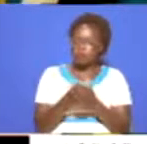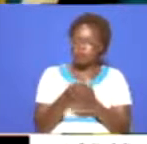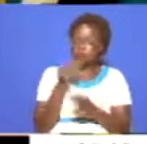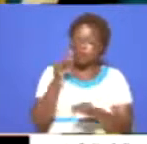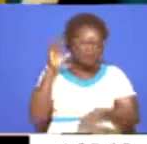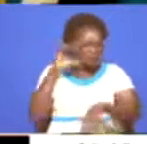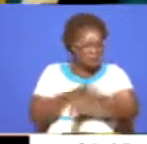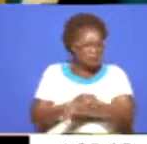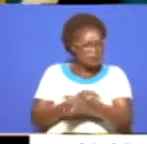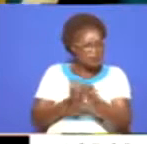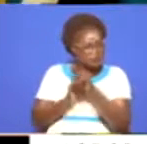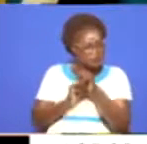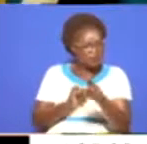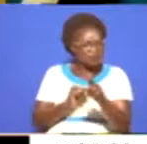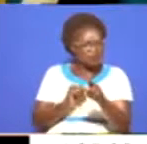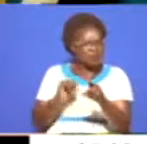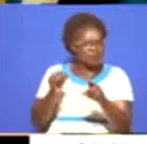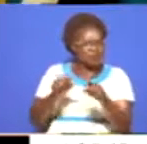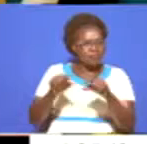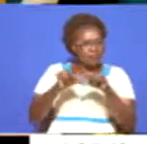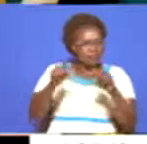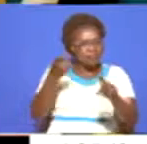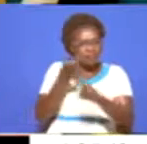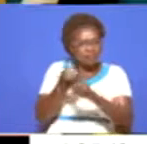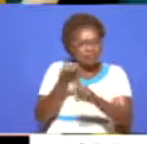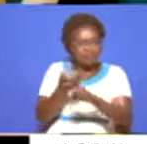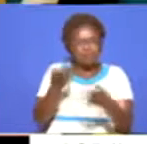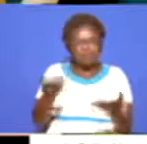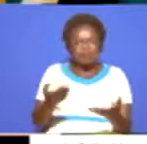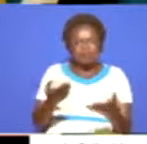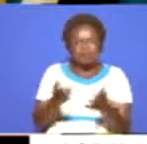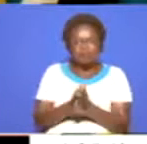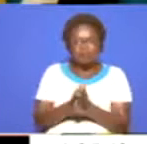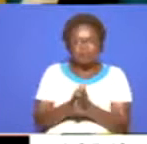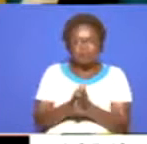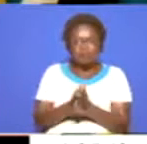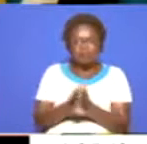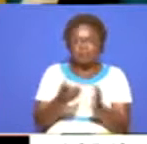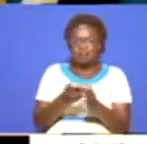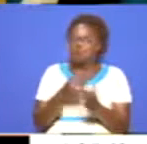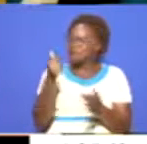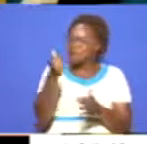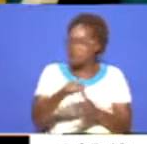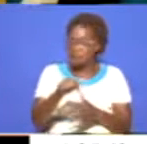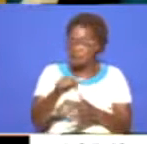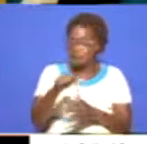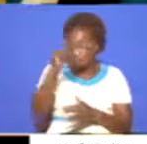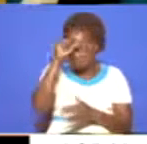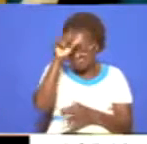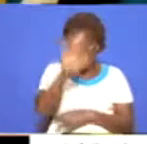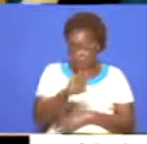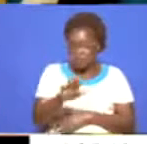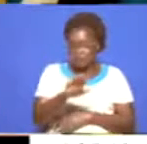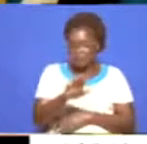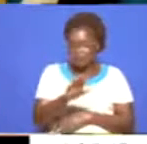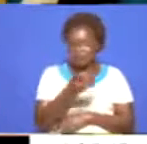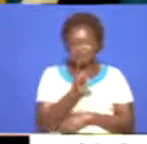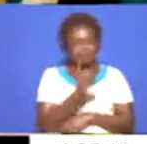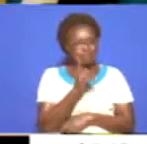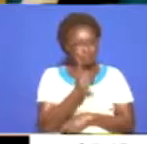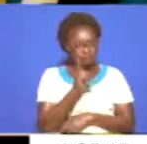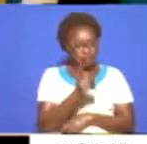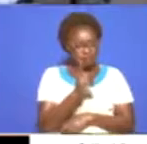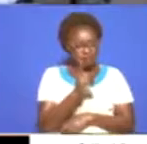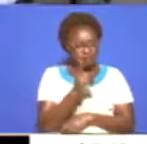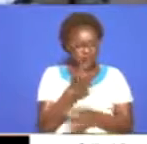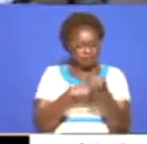na vitu na machuma umeiba katika nini miradi yoyote kutoa miradi yote ya serikali, utachukuliwa hatua kulingana